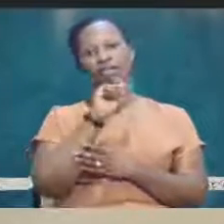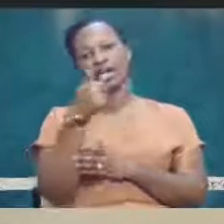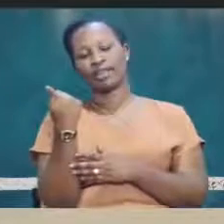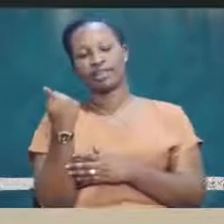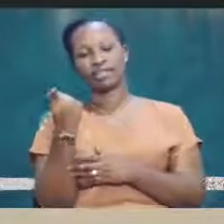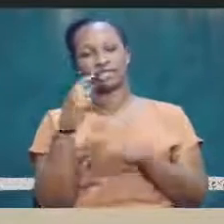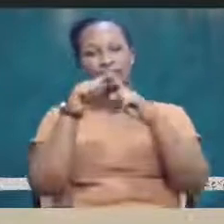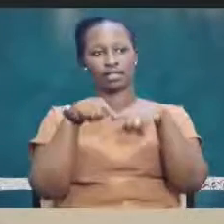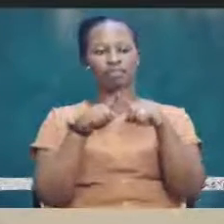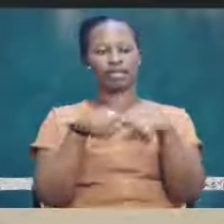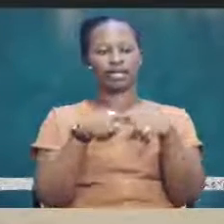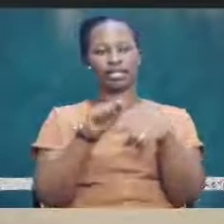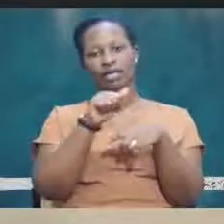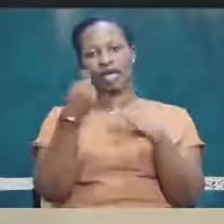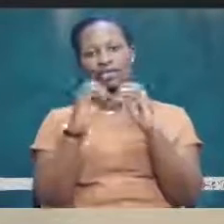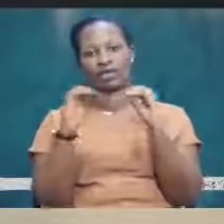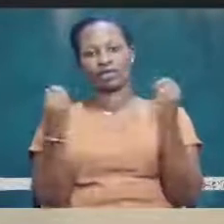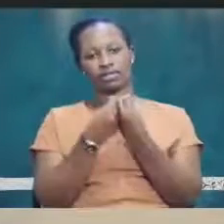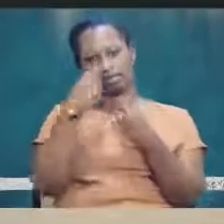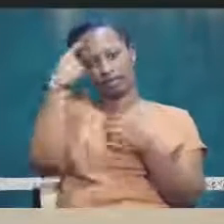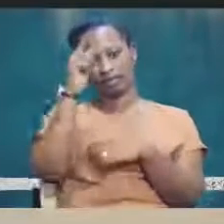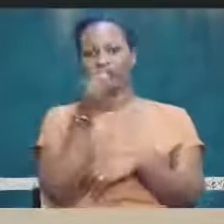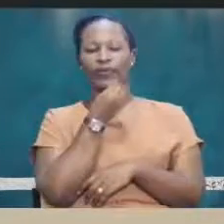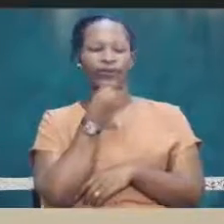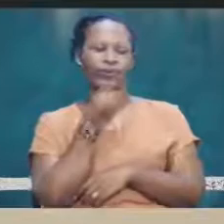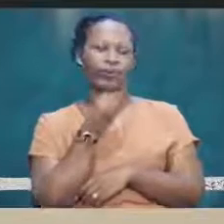Others depend on other organisms for food.